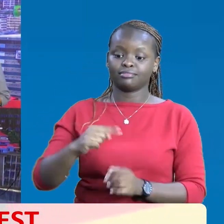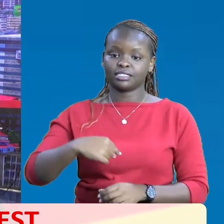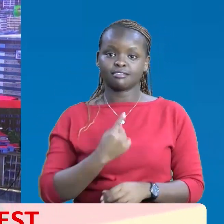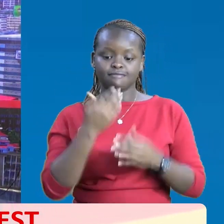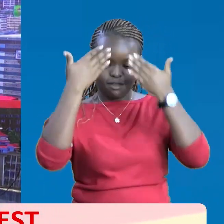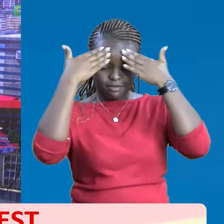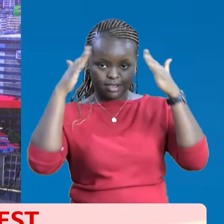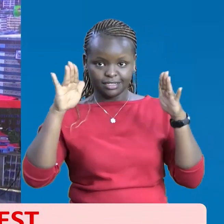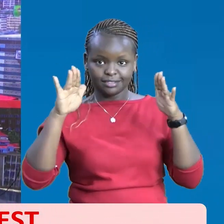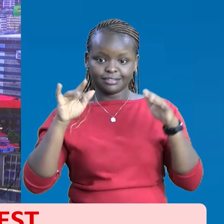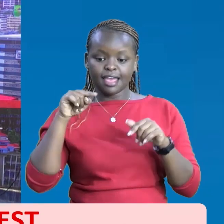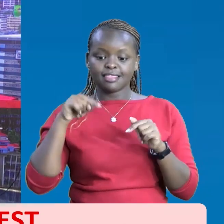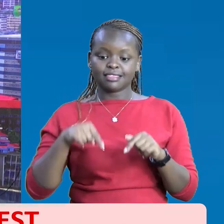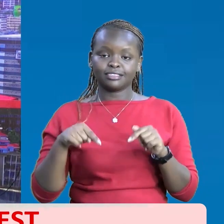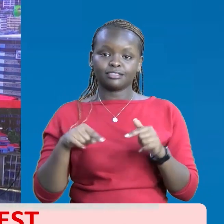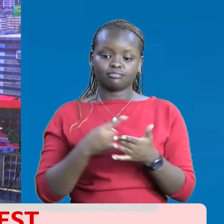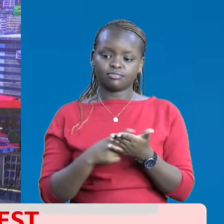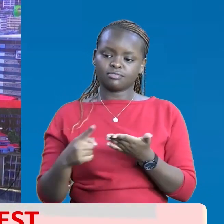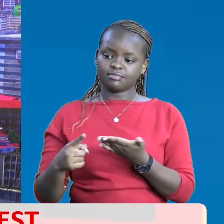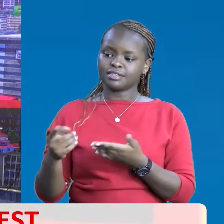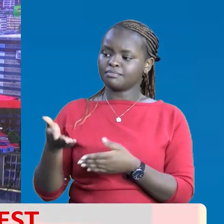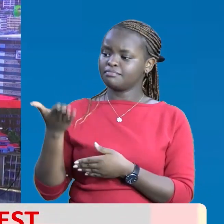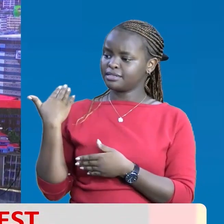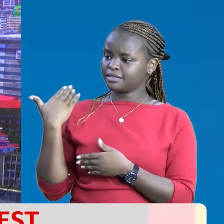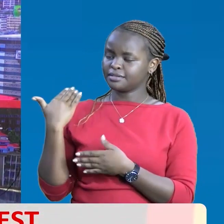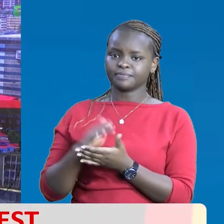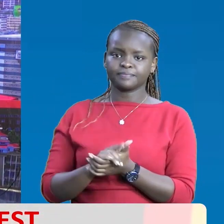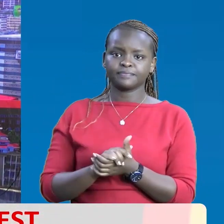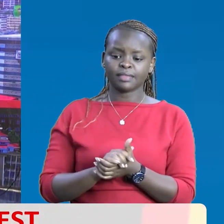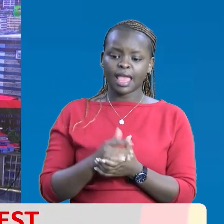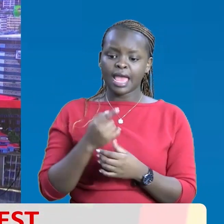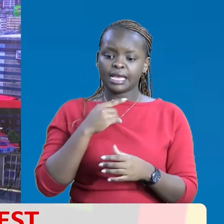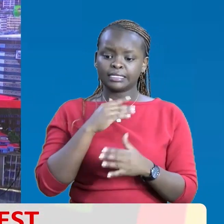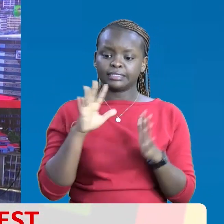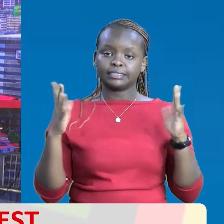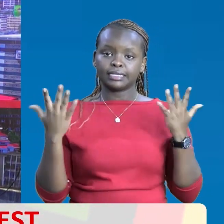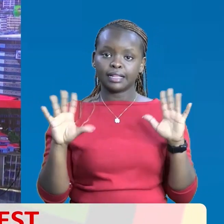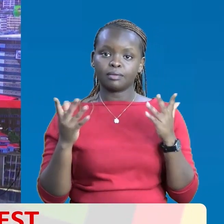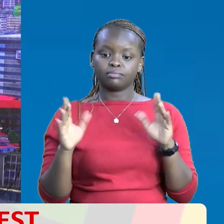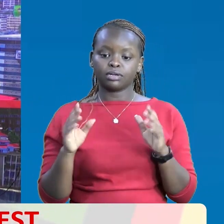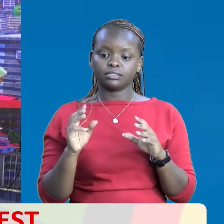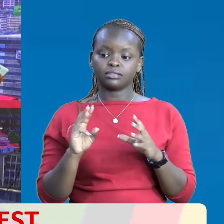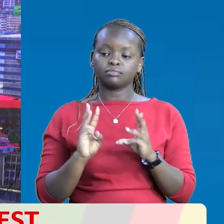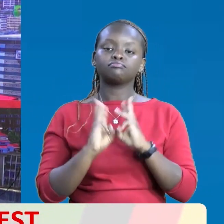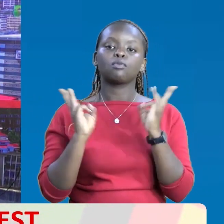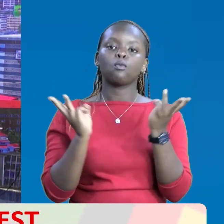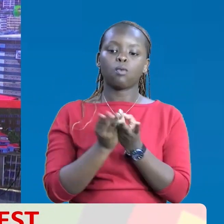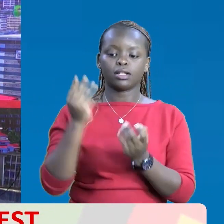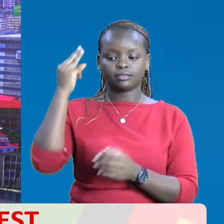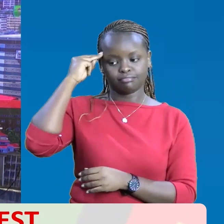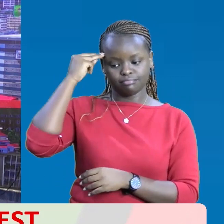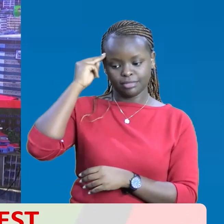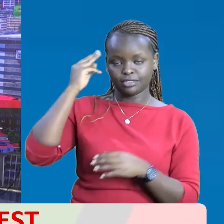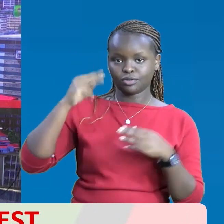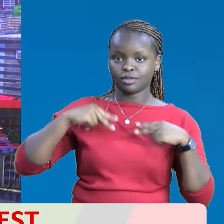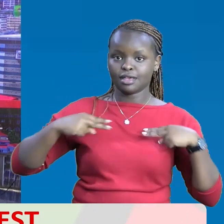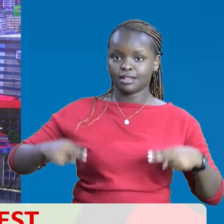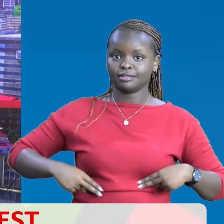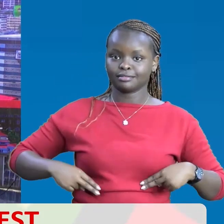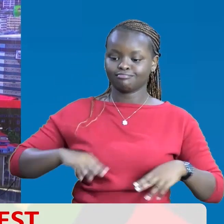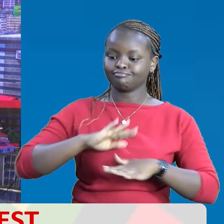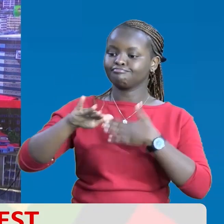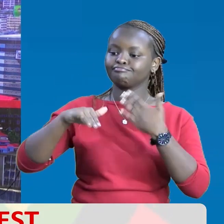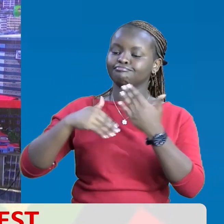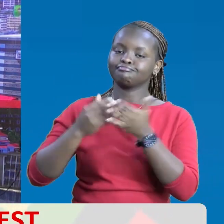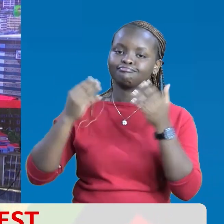tunataka kusema hiyo Tuesday just this week imepita tulikuwa na celebrate World Mental Health. Dunia mzima ama namna